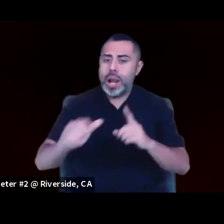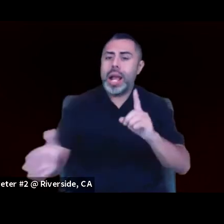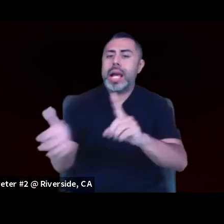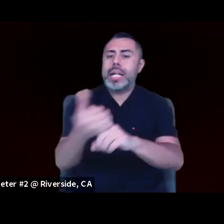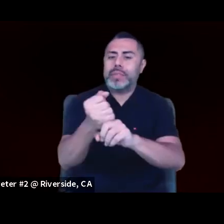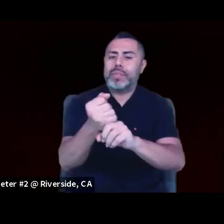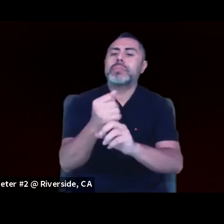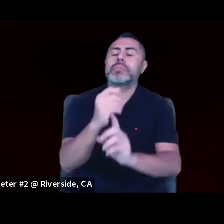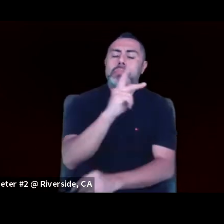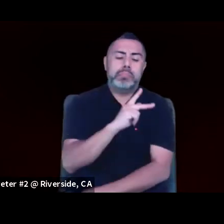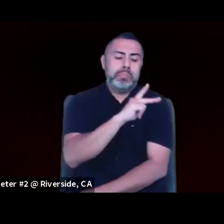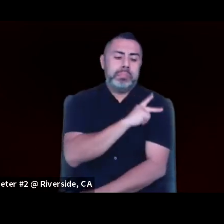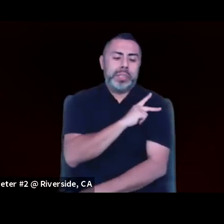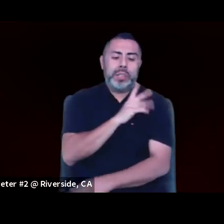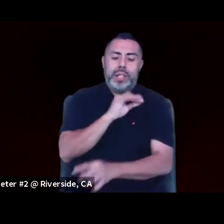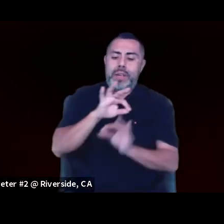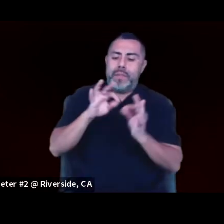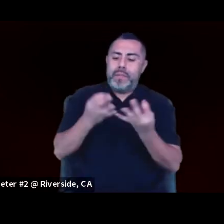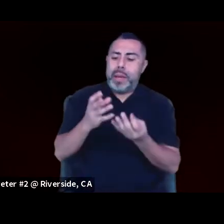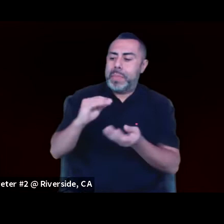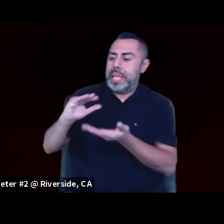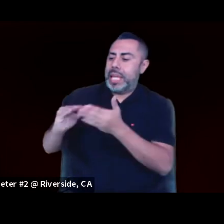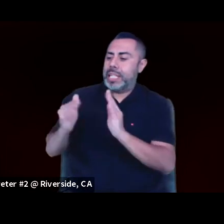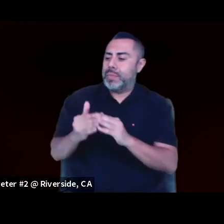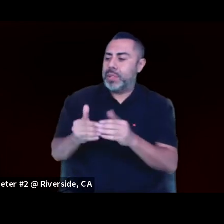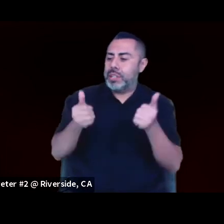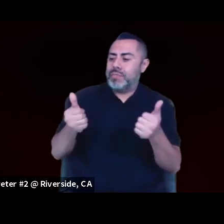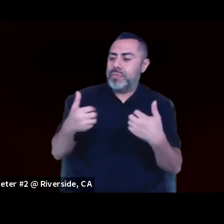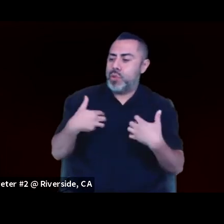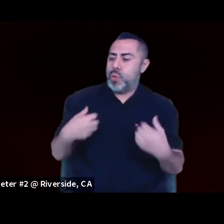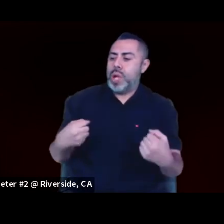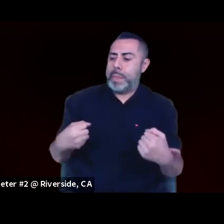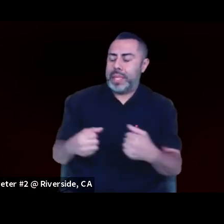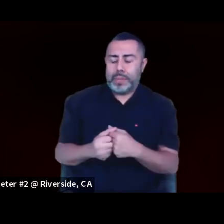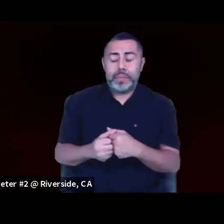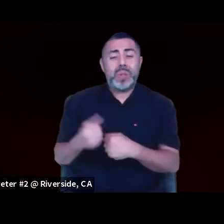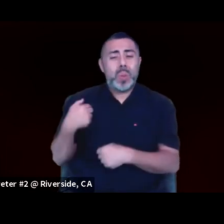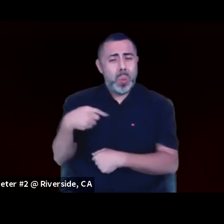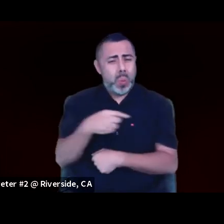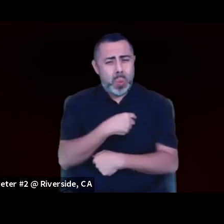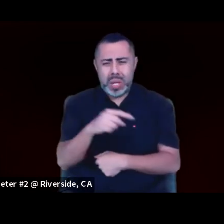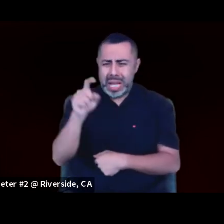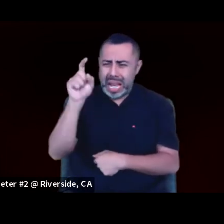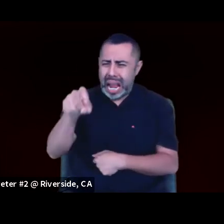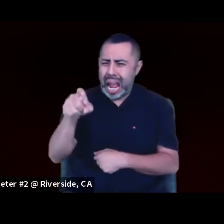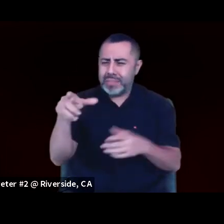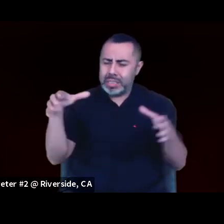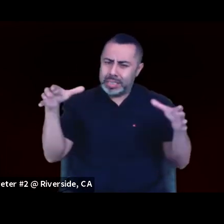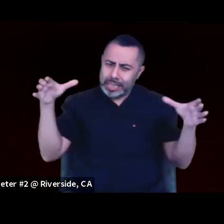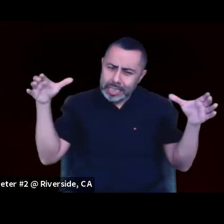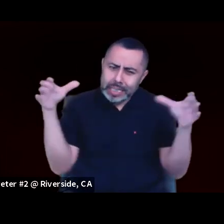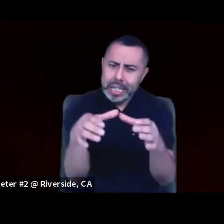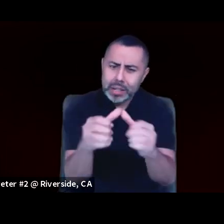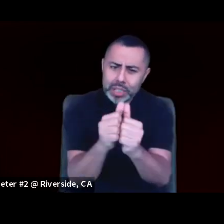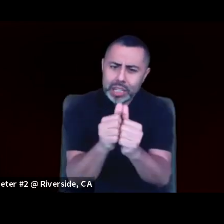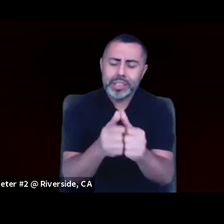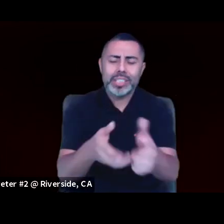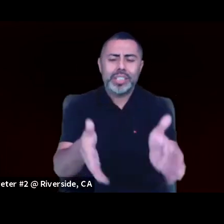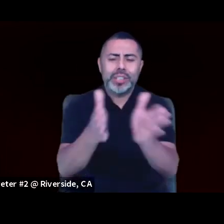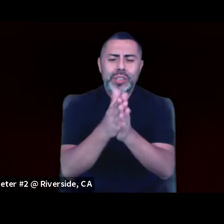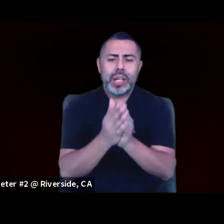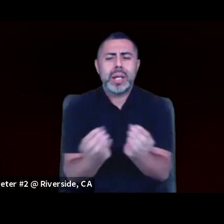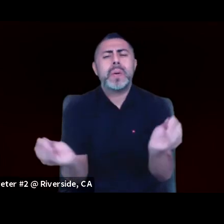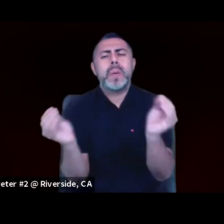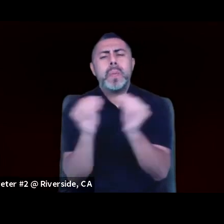and community well-being. We have to come together to demand more humane policies from